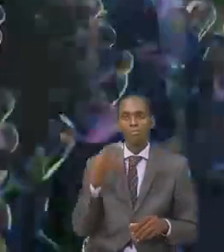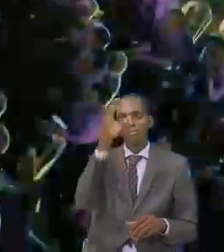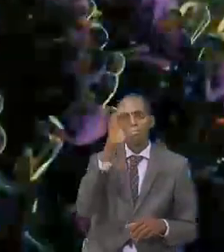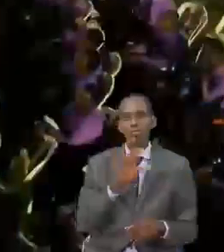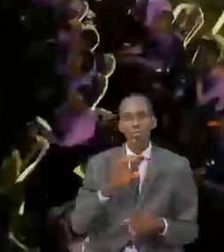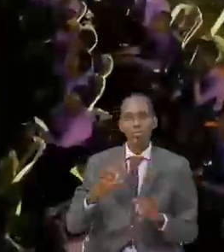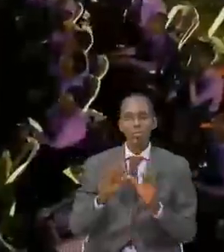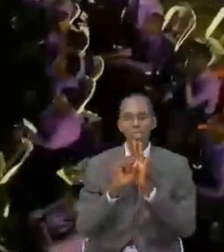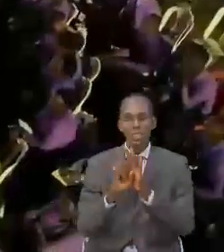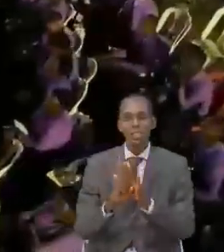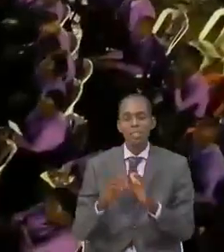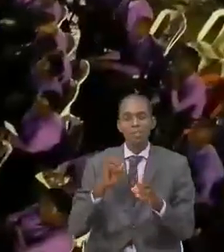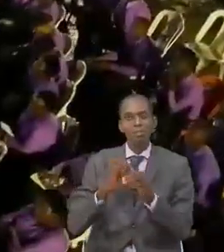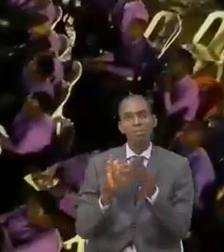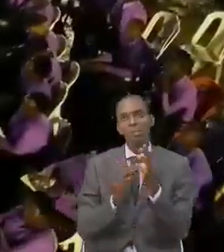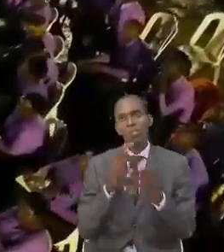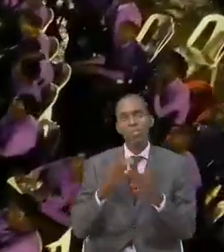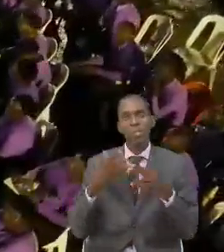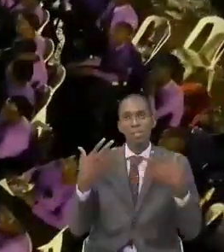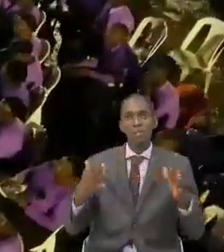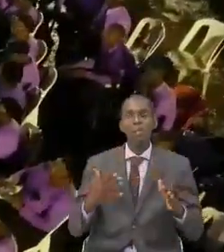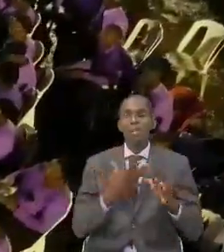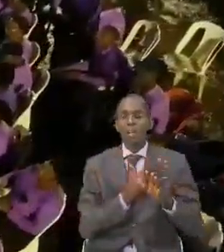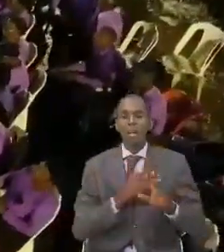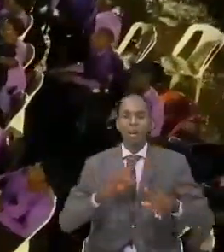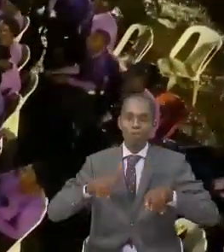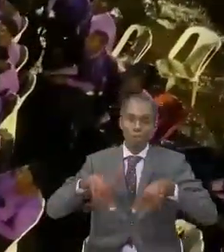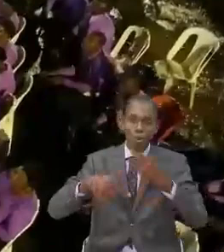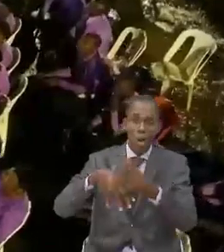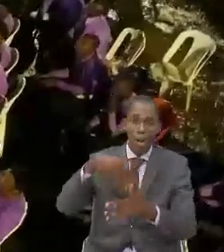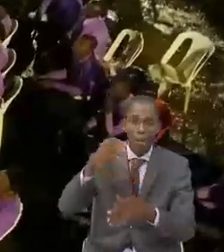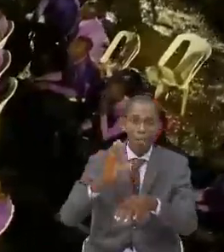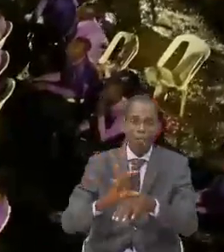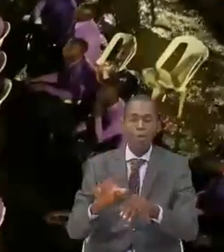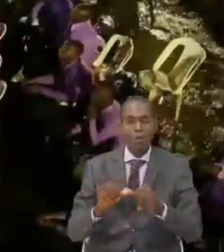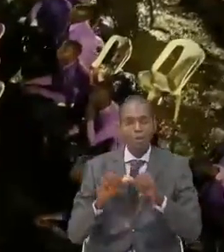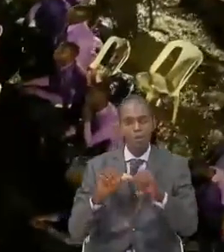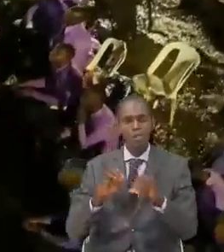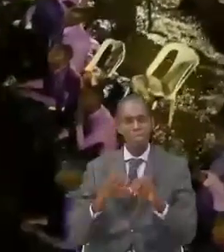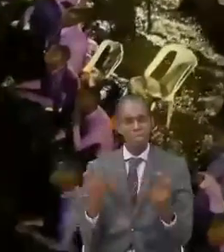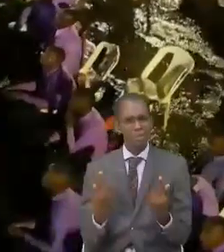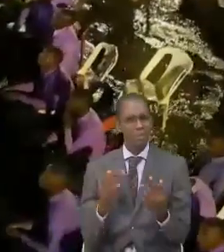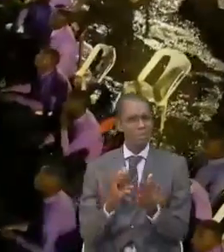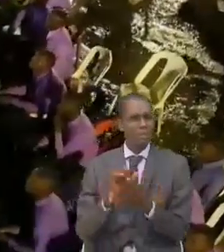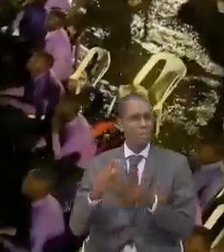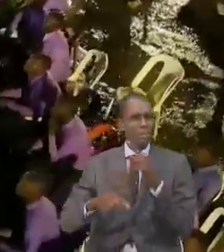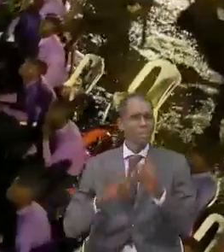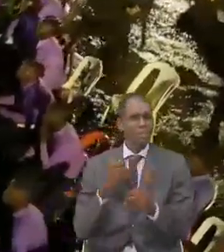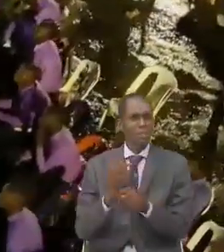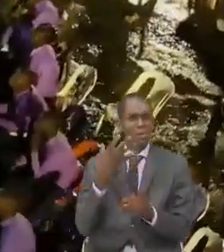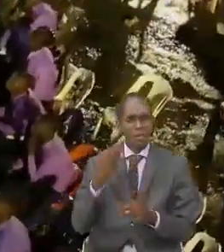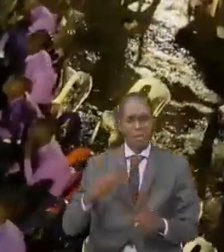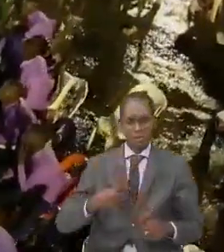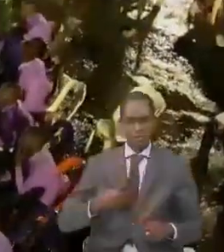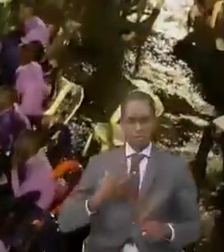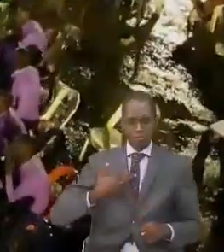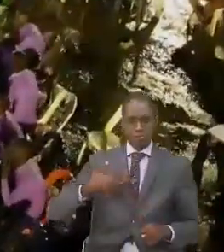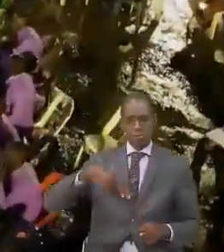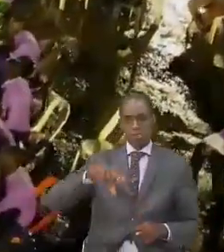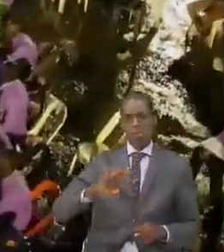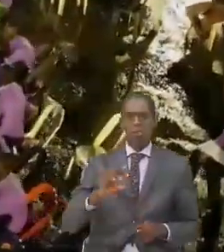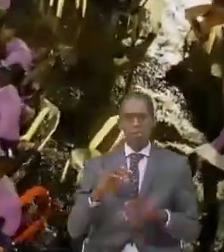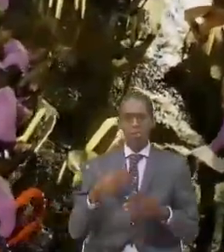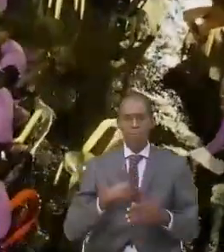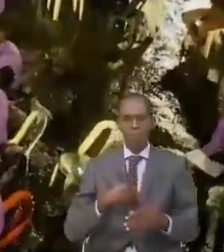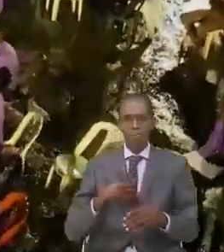the sign of the cross in Jesus' name, amen. And then they go out and continue in their sin.